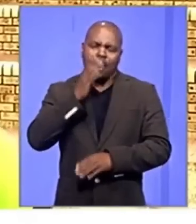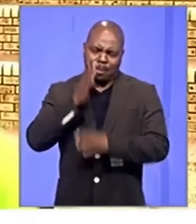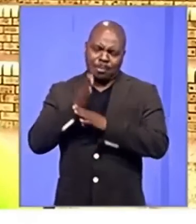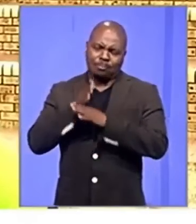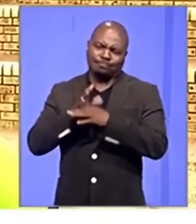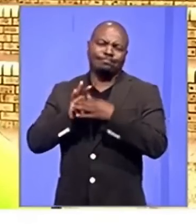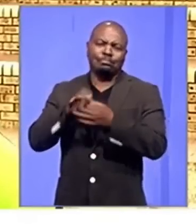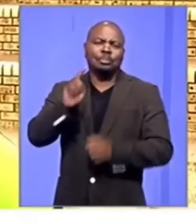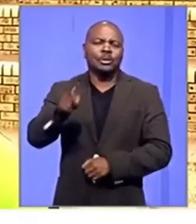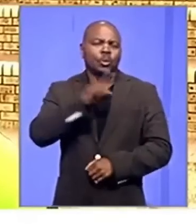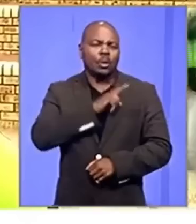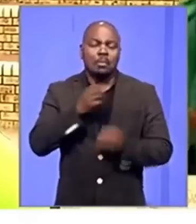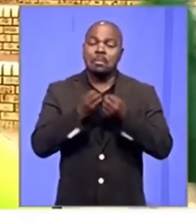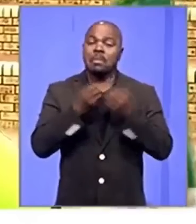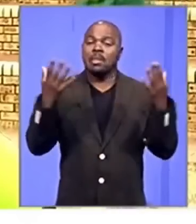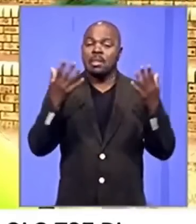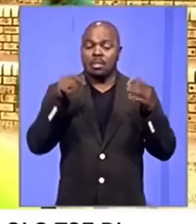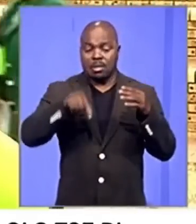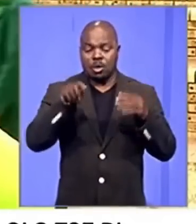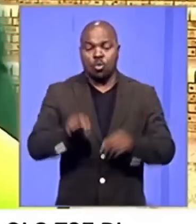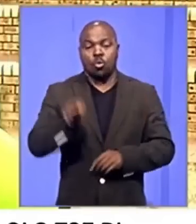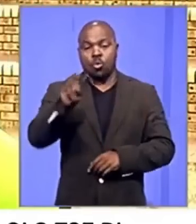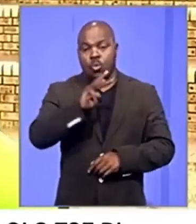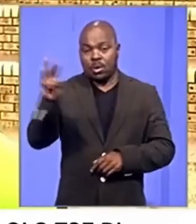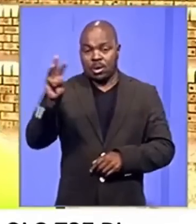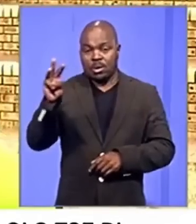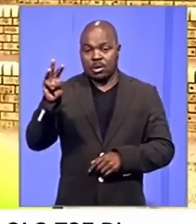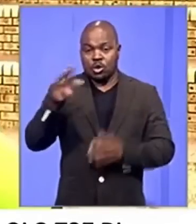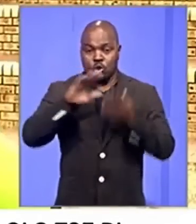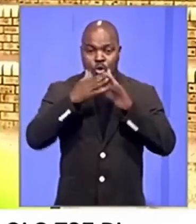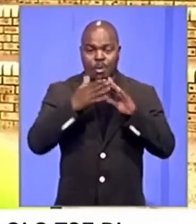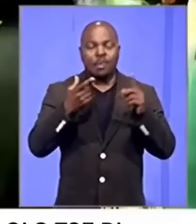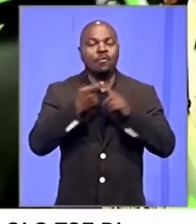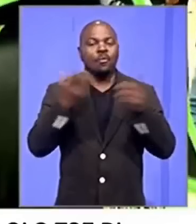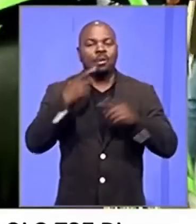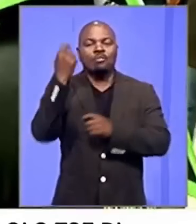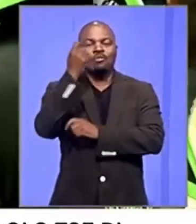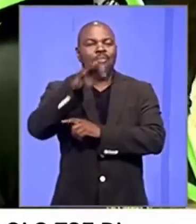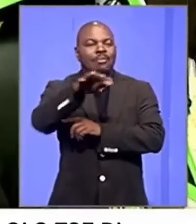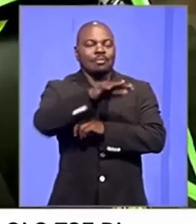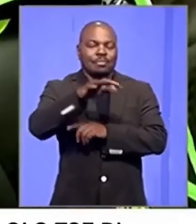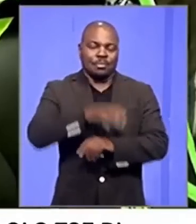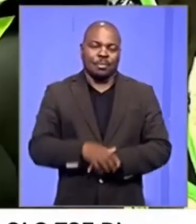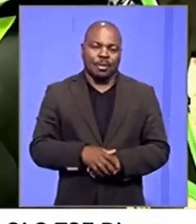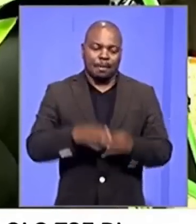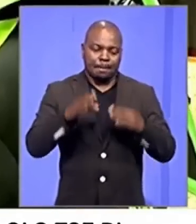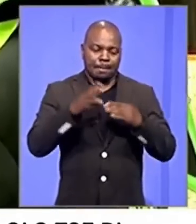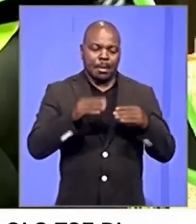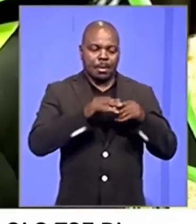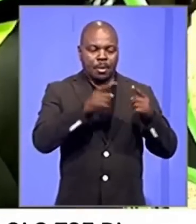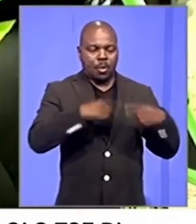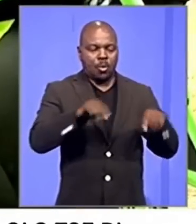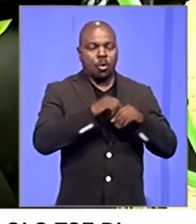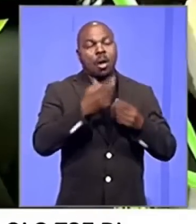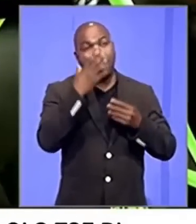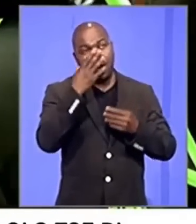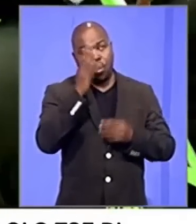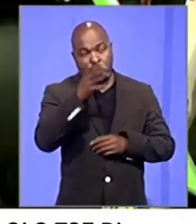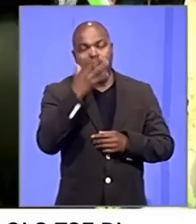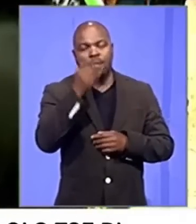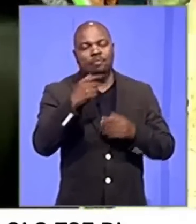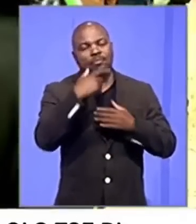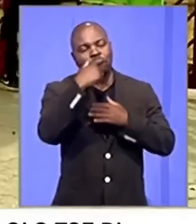ba batho baagi ba bokone bophirima ke batho ba tswang ko metseng. Maloko a lekoko a solofetse go tshwara conference ya